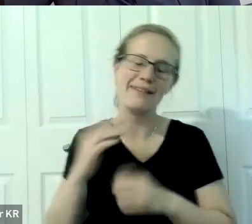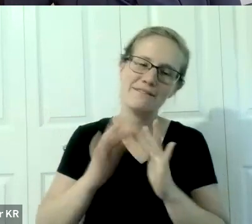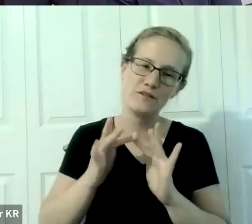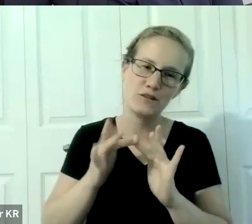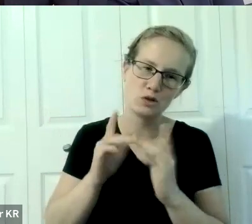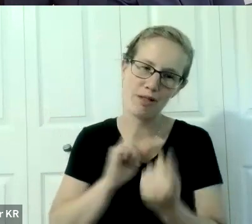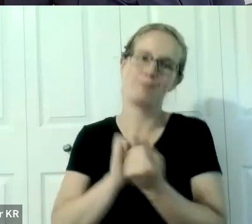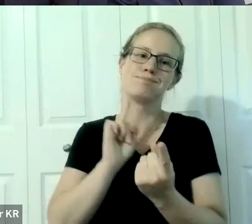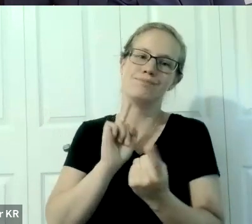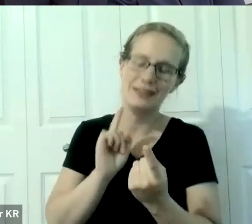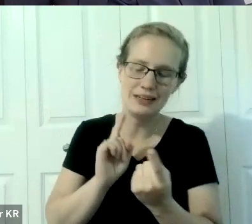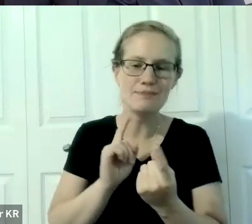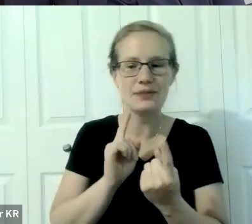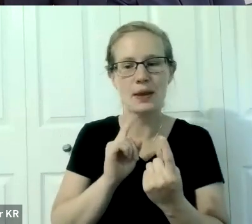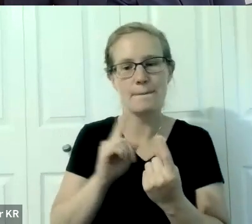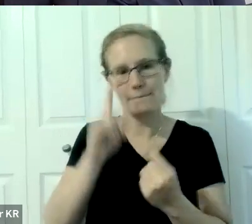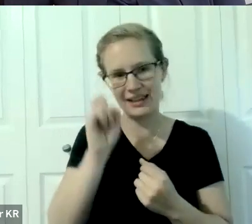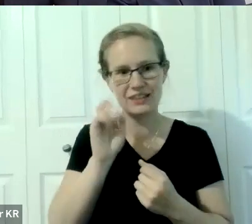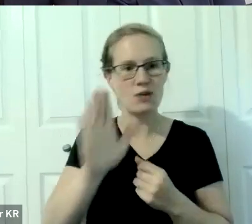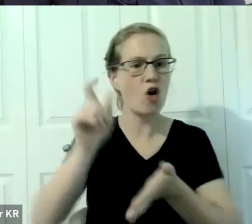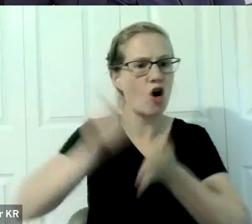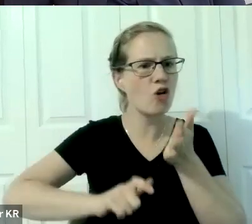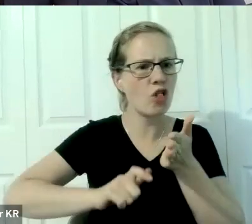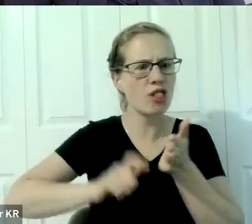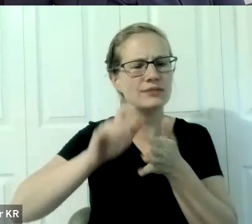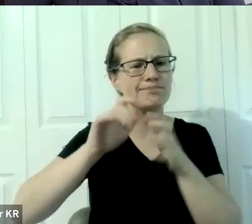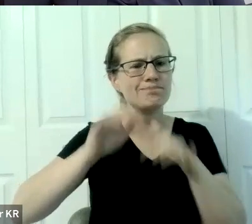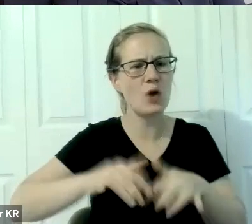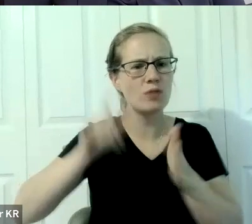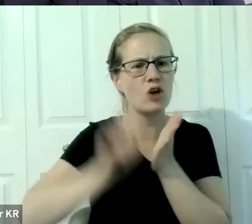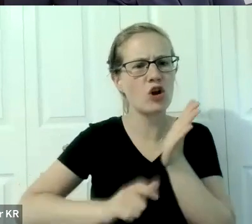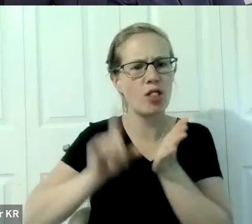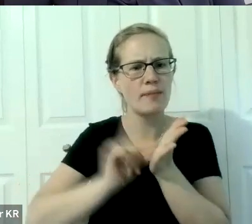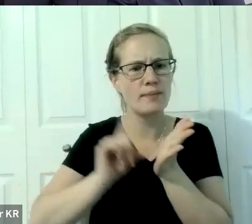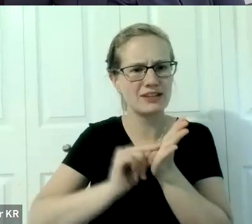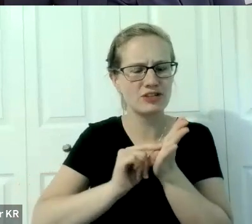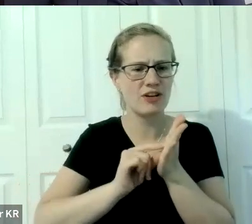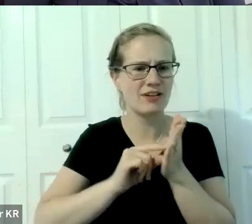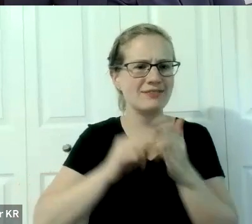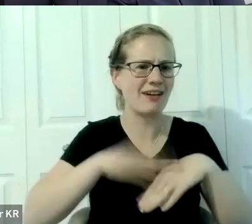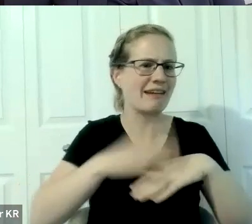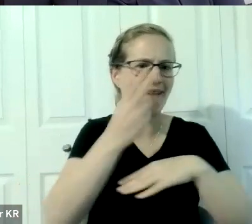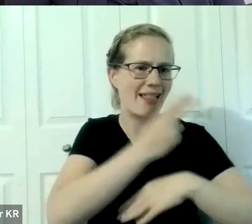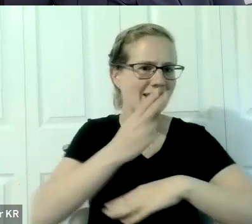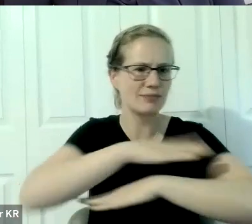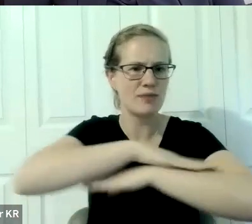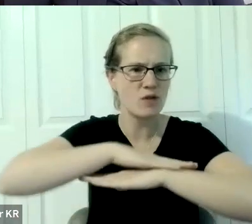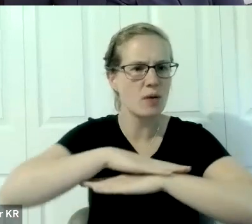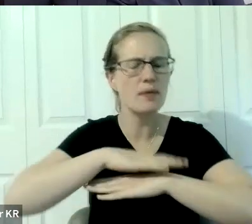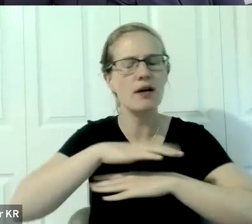least, because of one of your articles that you wrote that was published on one of these Catholic platforms